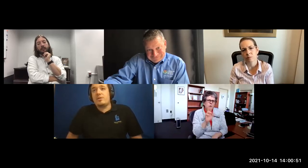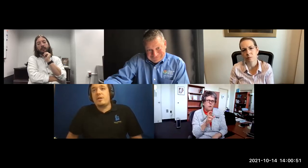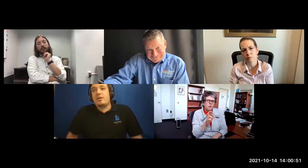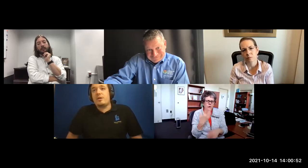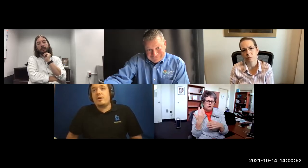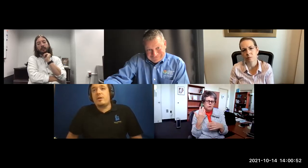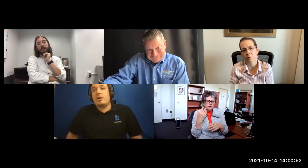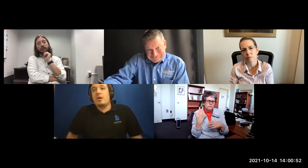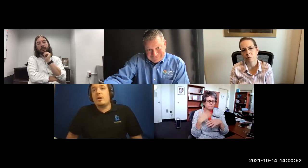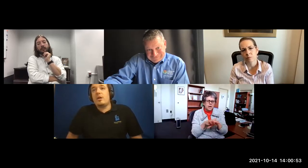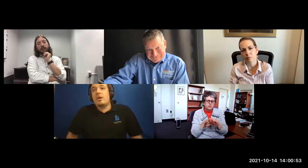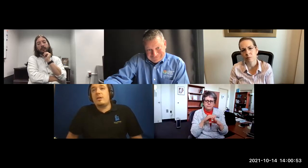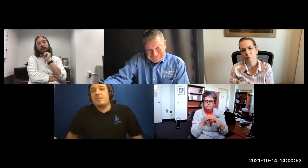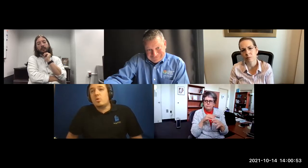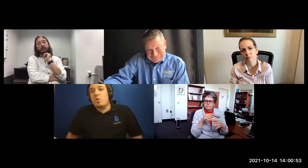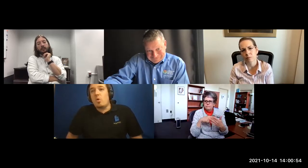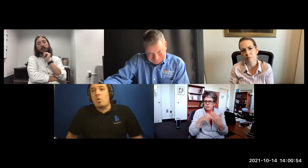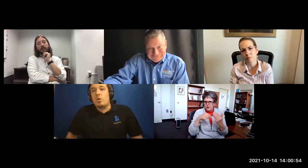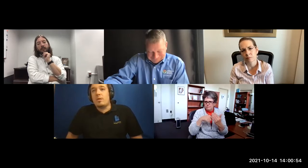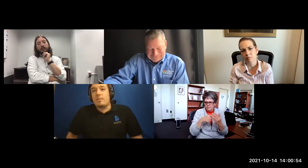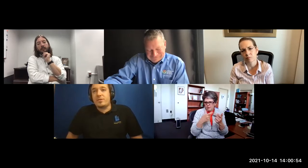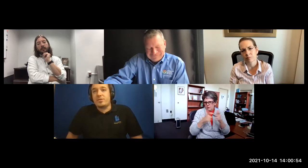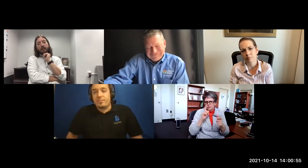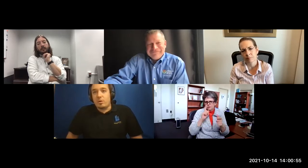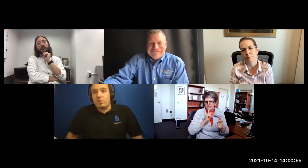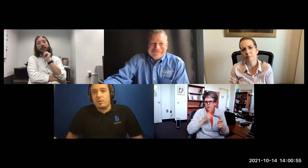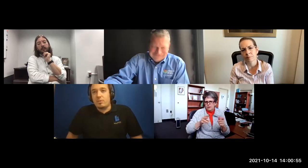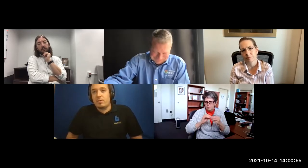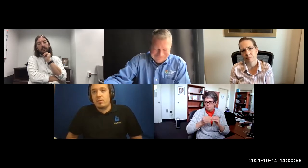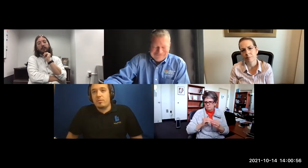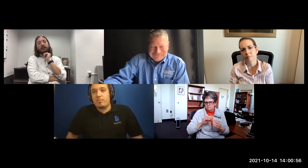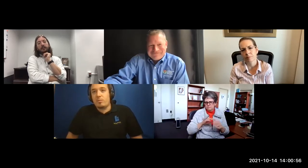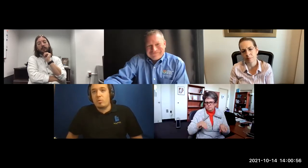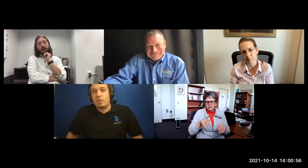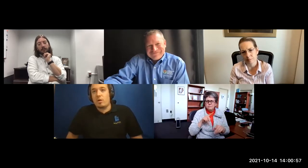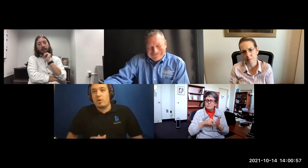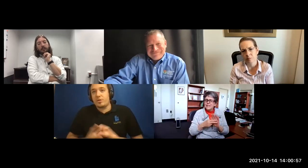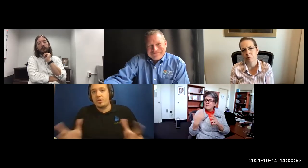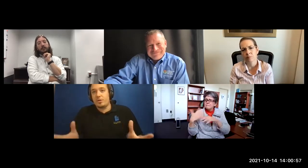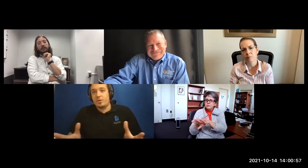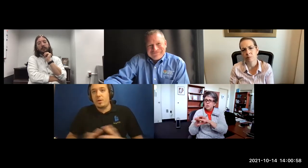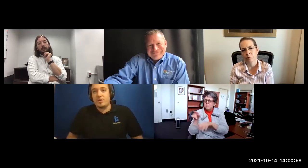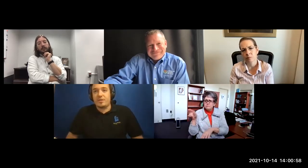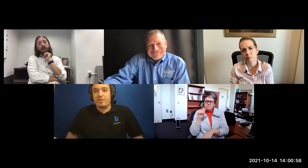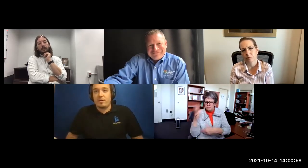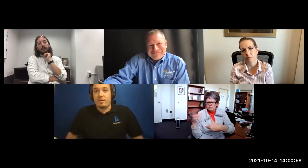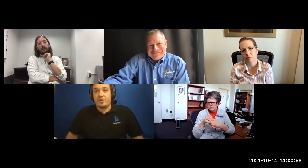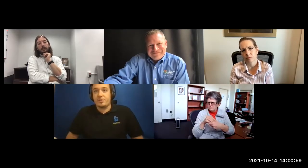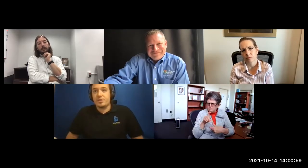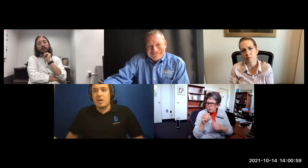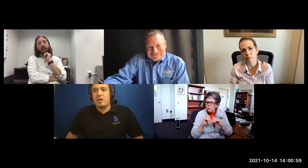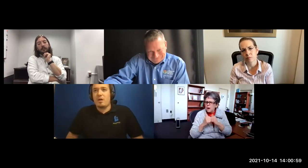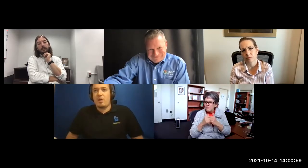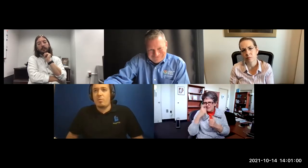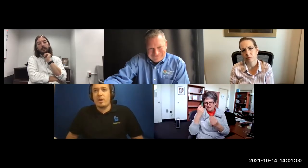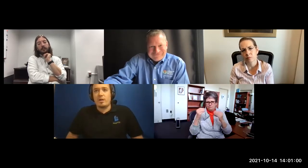I know it's either a deaf school or in the mainstream program with large numbers of deaf and hard of hearing